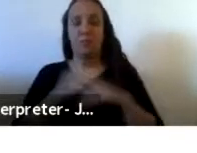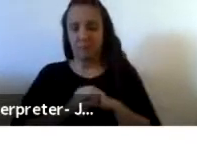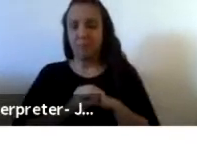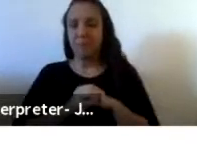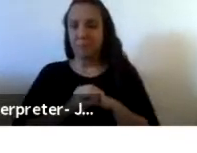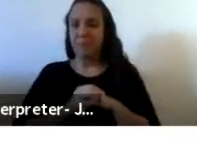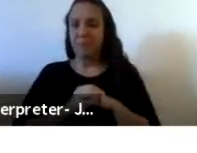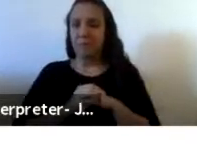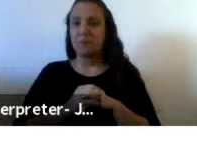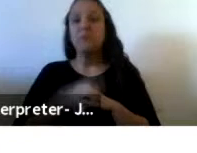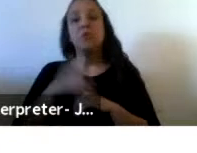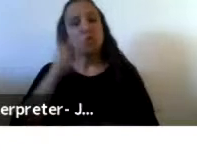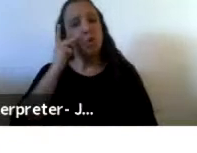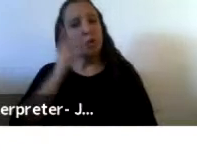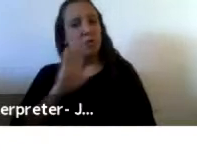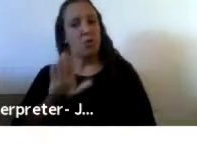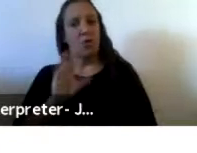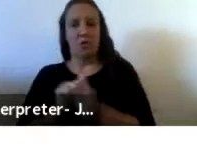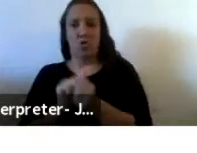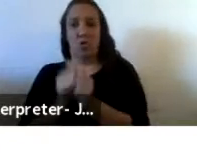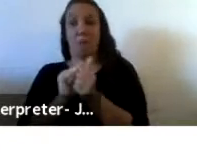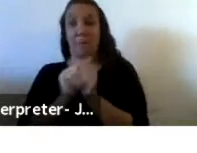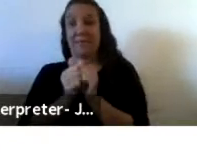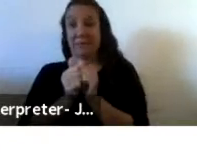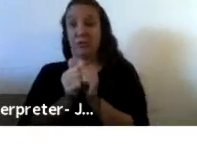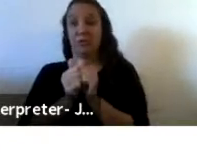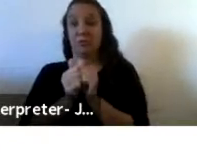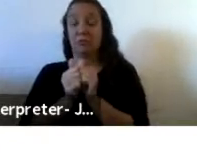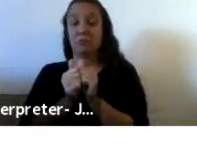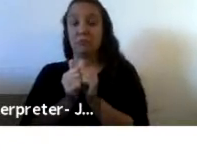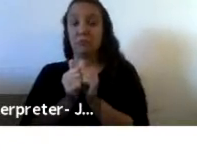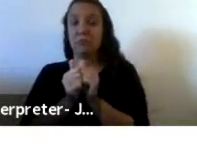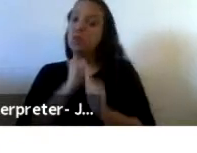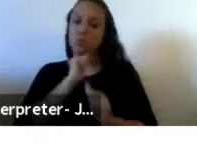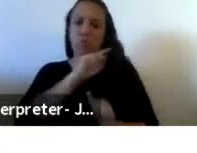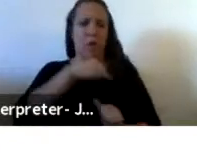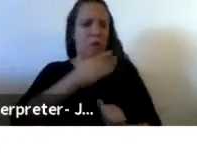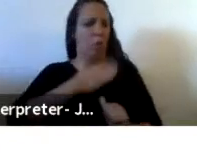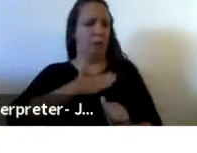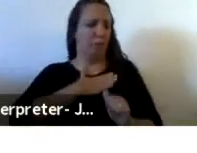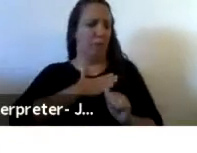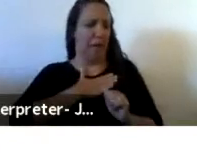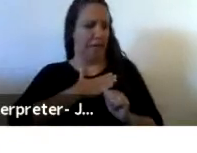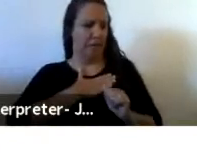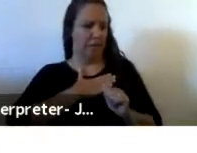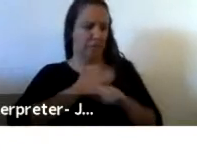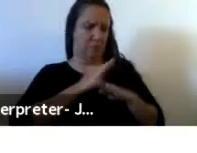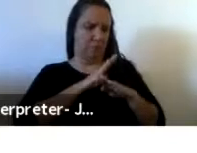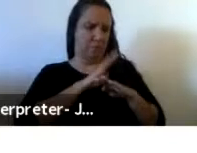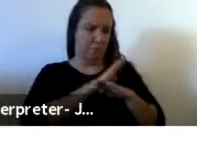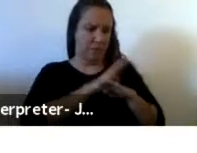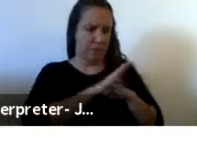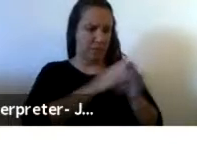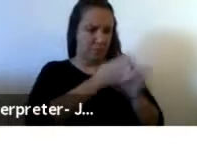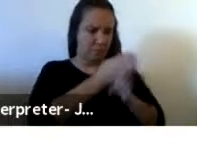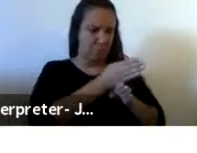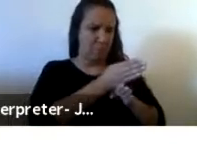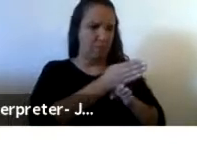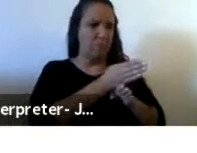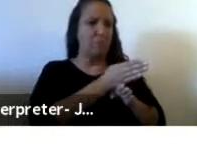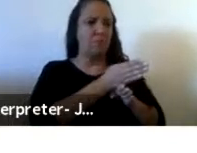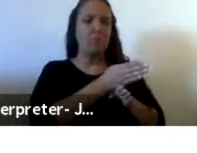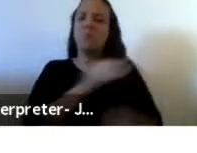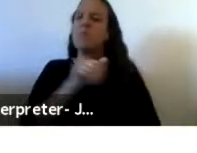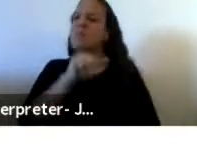looking at the competition, I would not only look at the competition within your own industry, but look at competitions with other